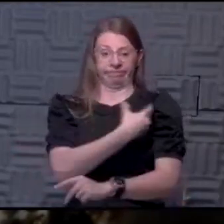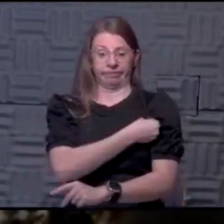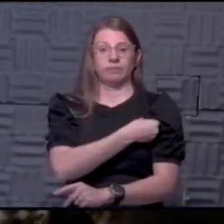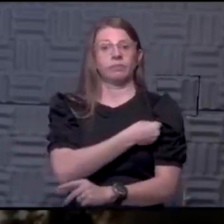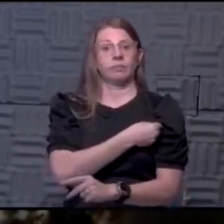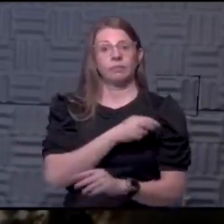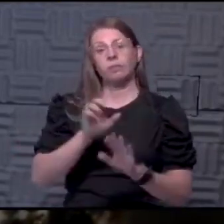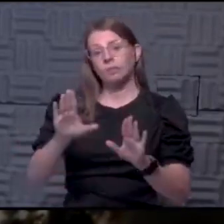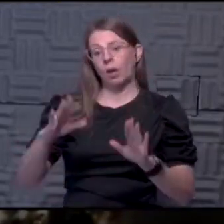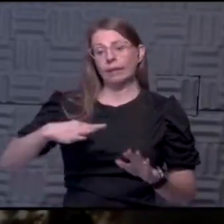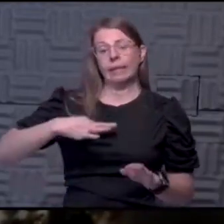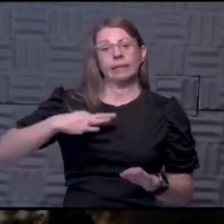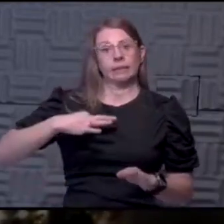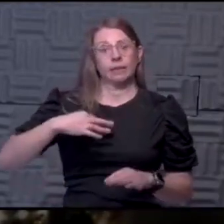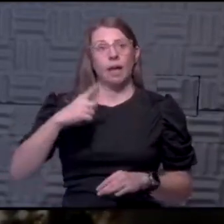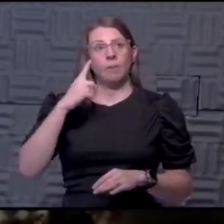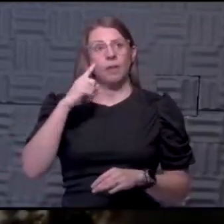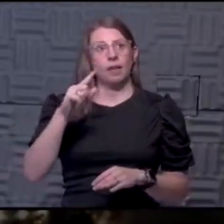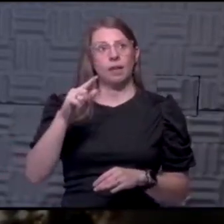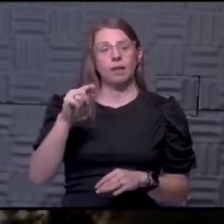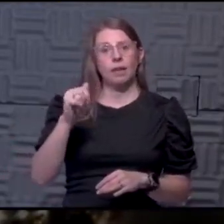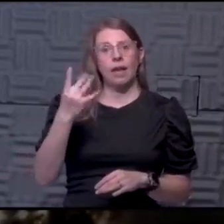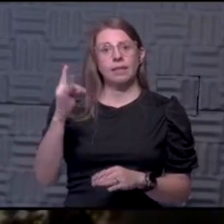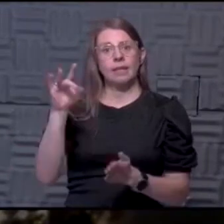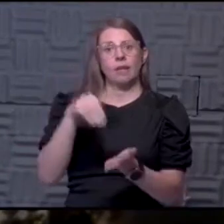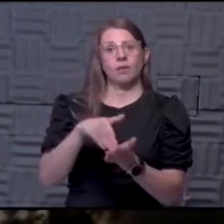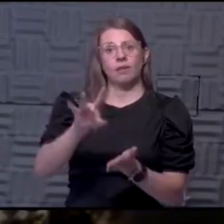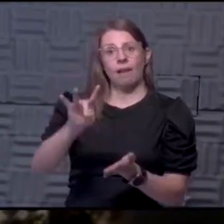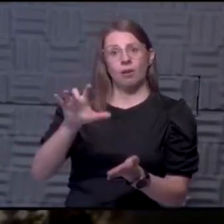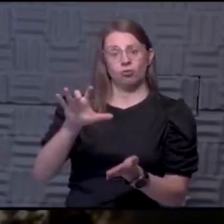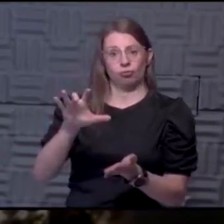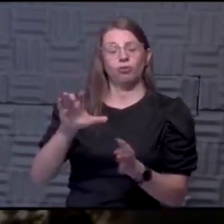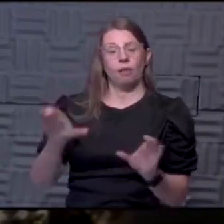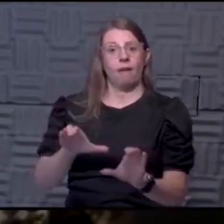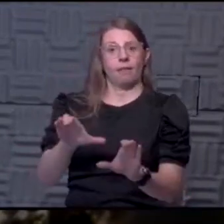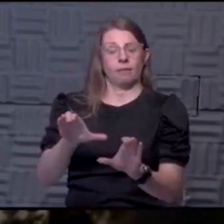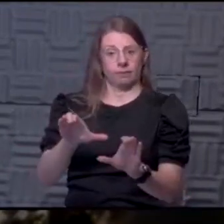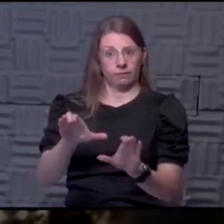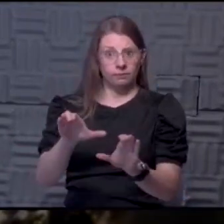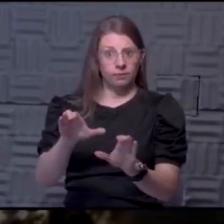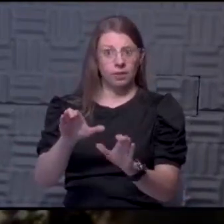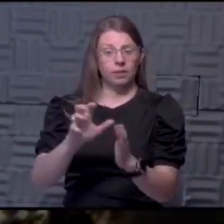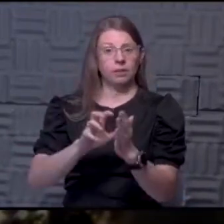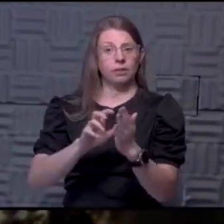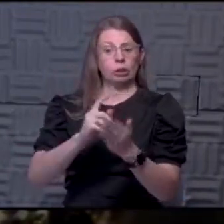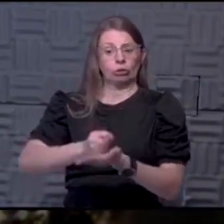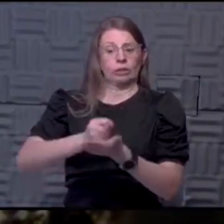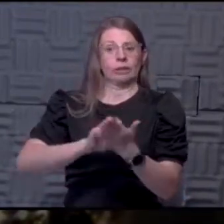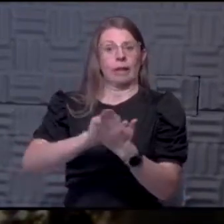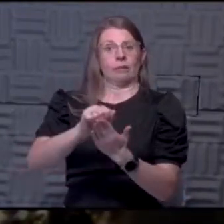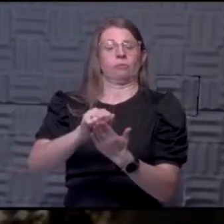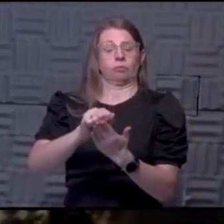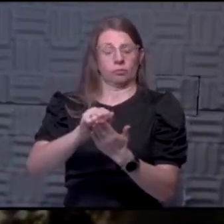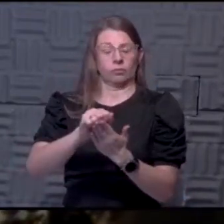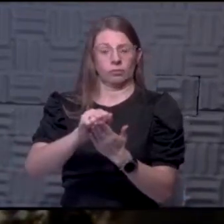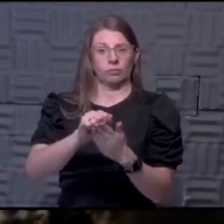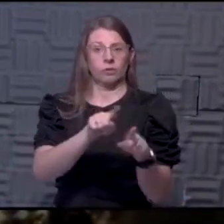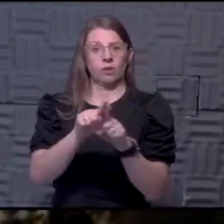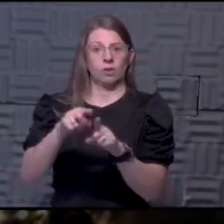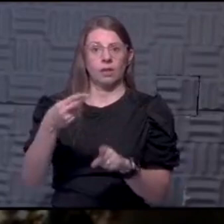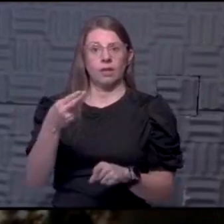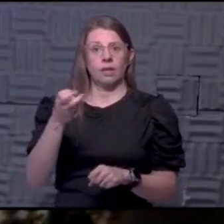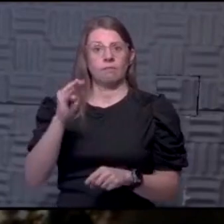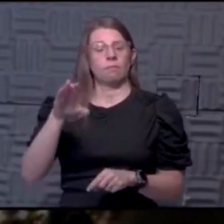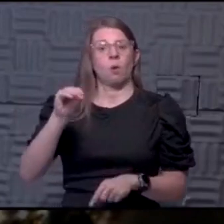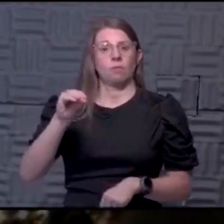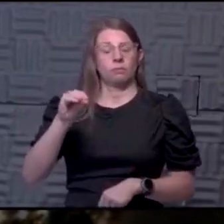absolutely great candidates. I'm thinking of the 18,800 actively being treated cancer patients and hematologic malignancy people,